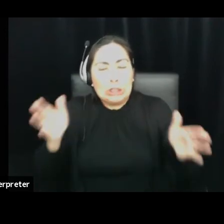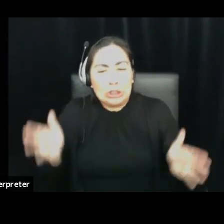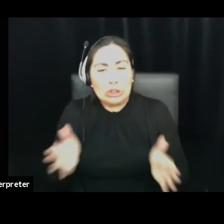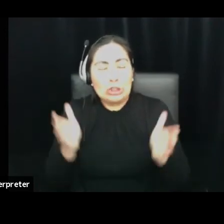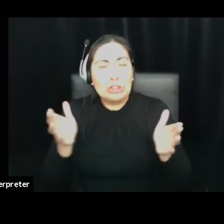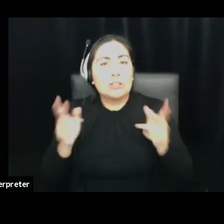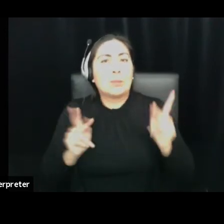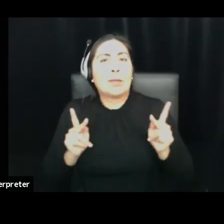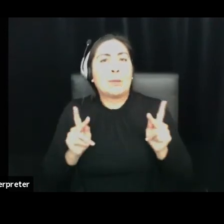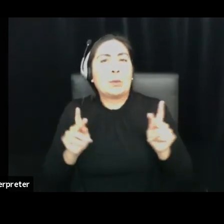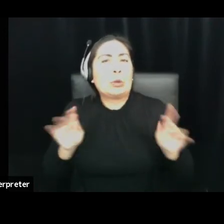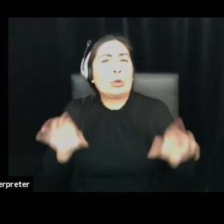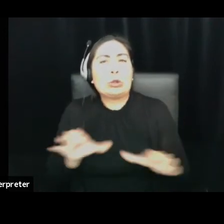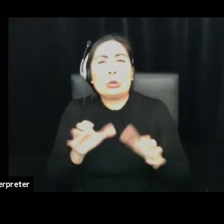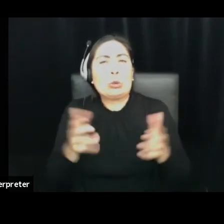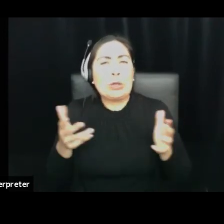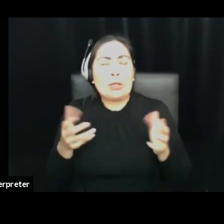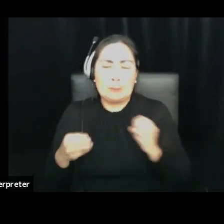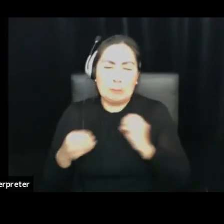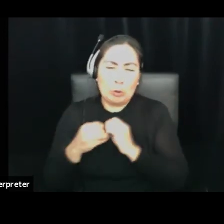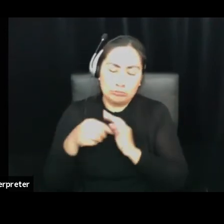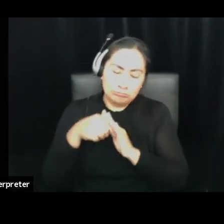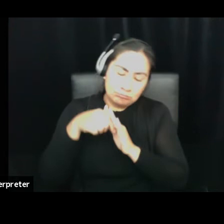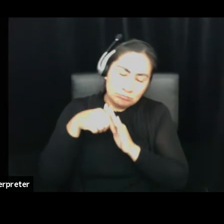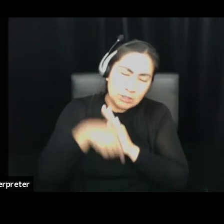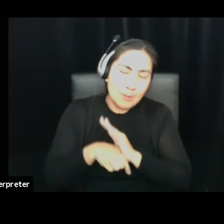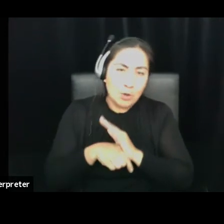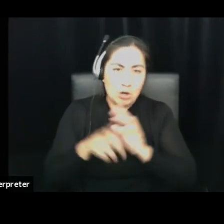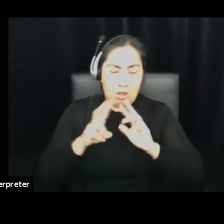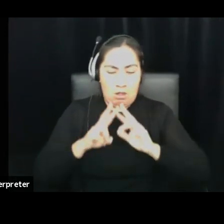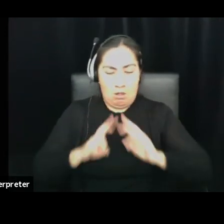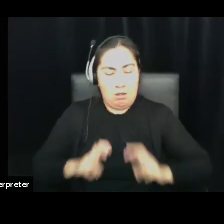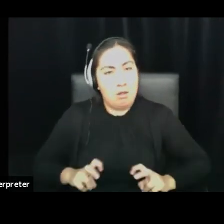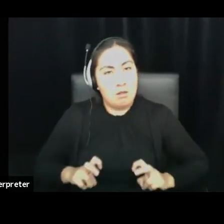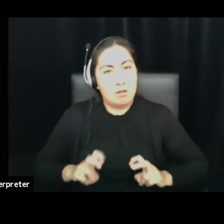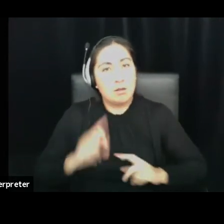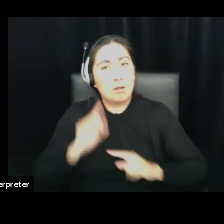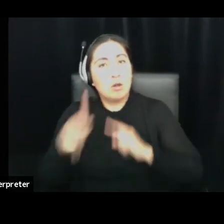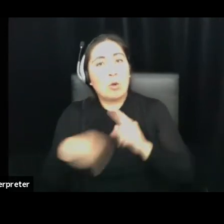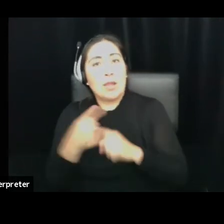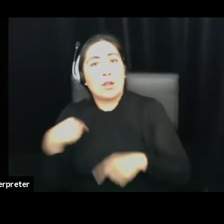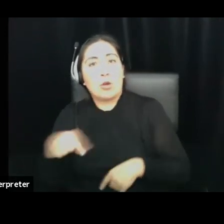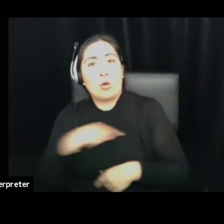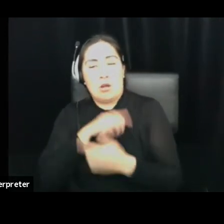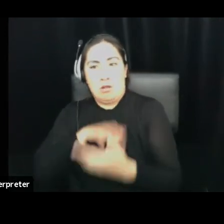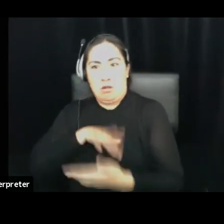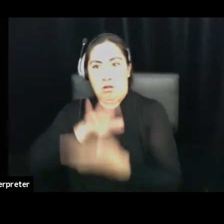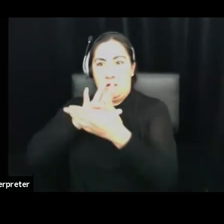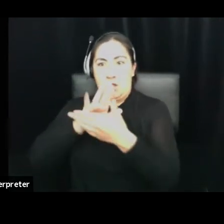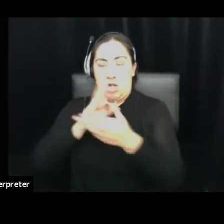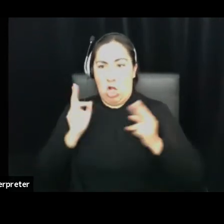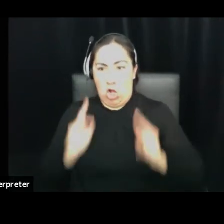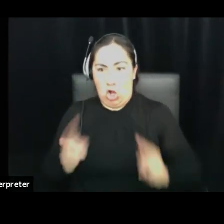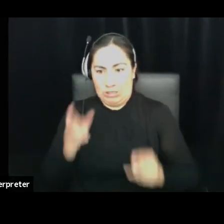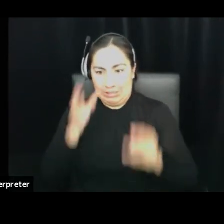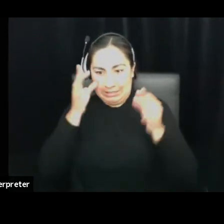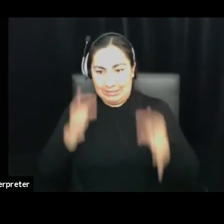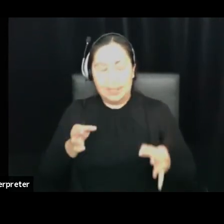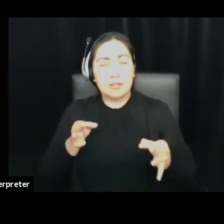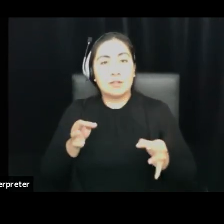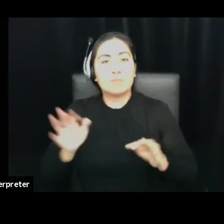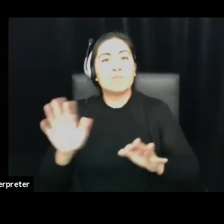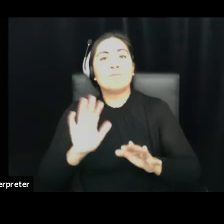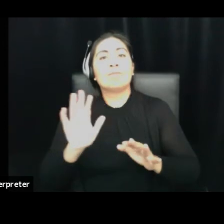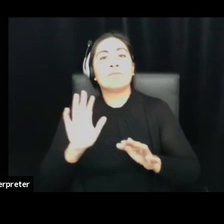deeper analysis. When people are faced with an urgent decision, take a break and